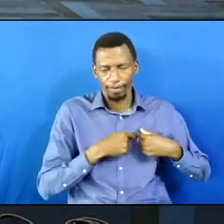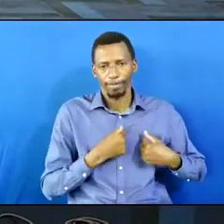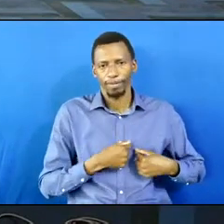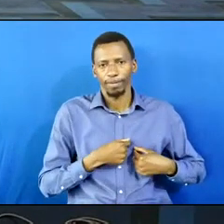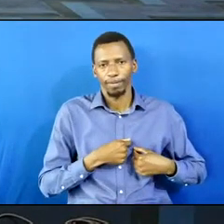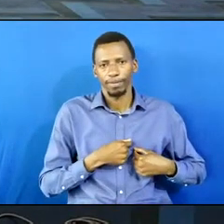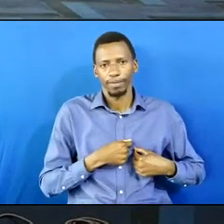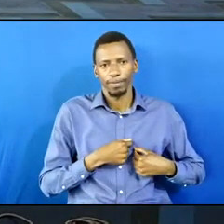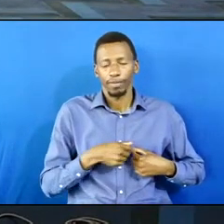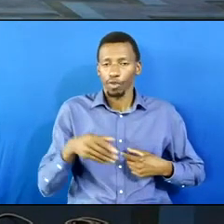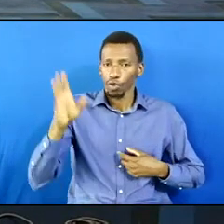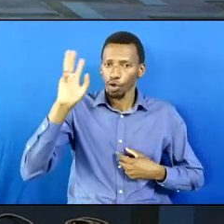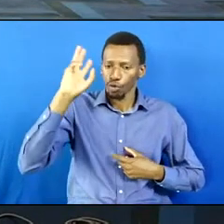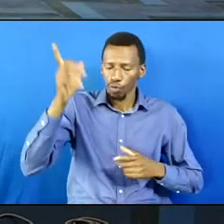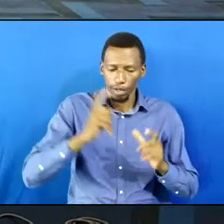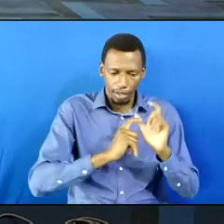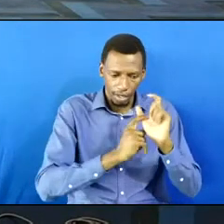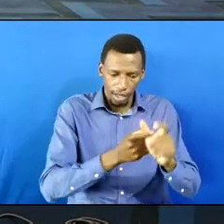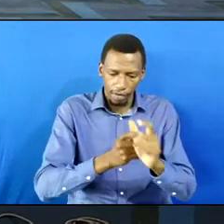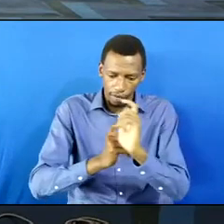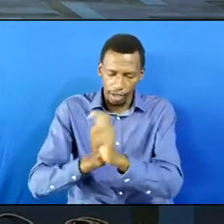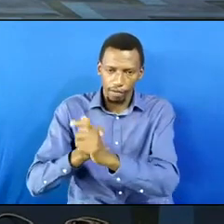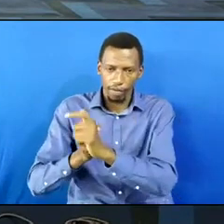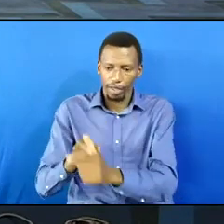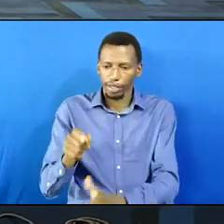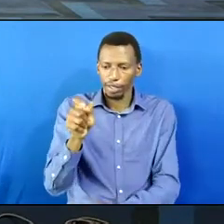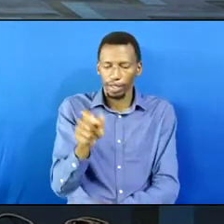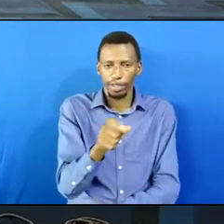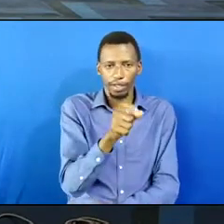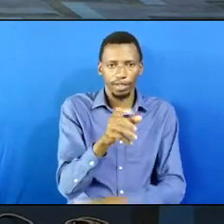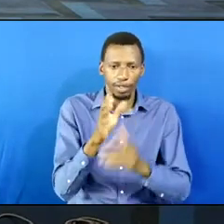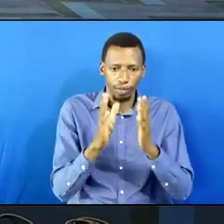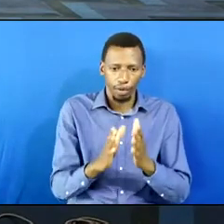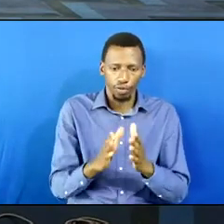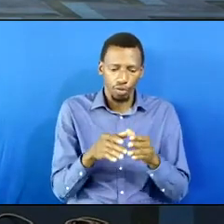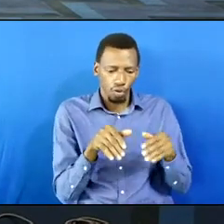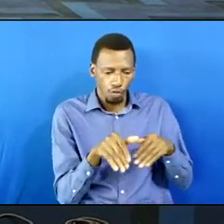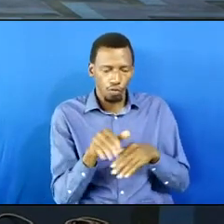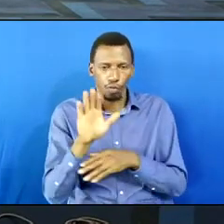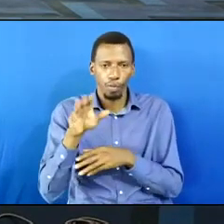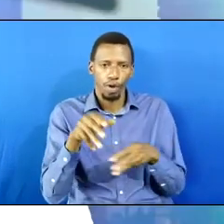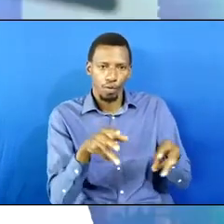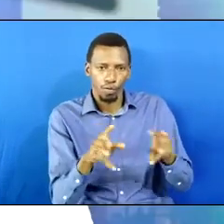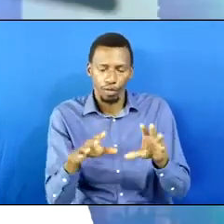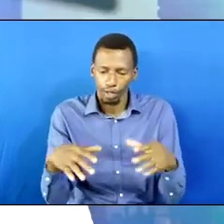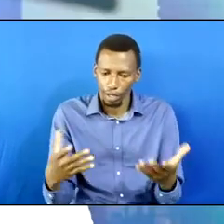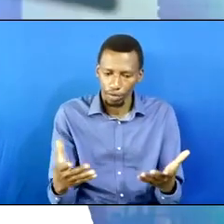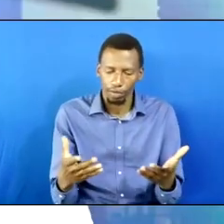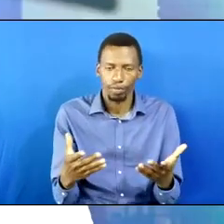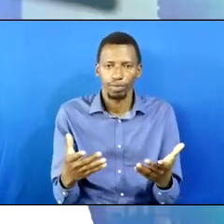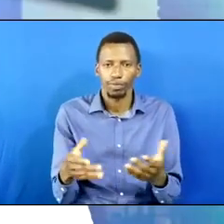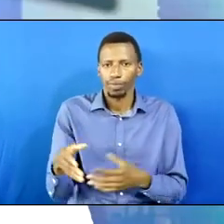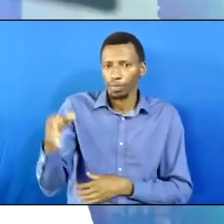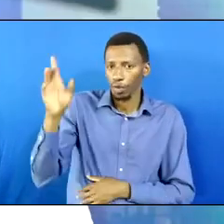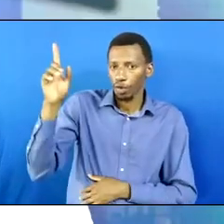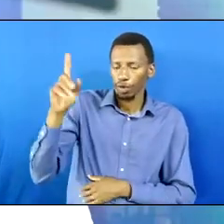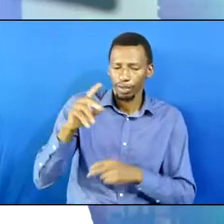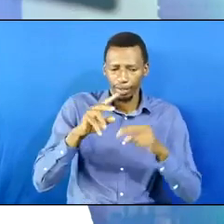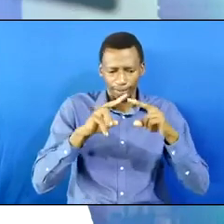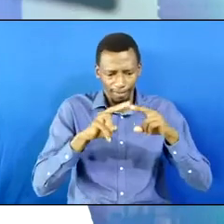give every man according to his ways and according to the fruits of his doings. He